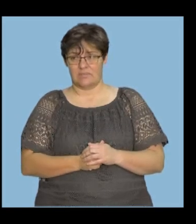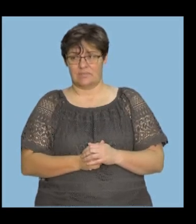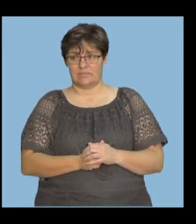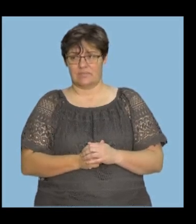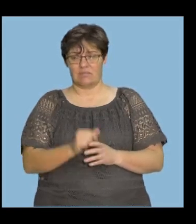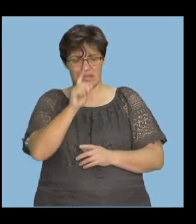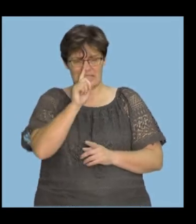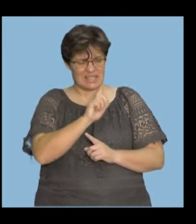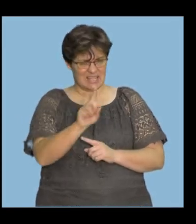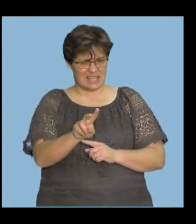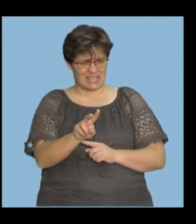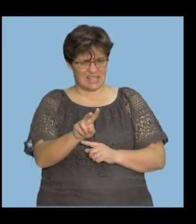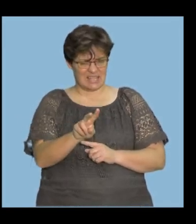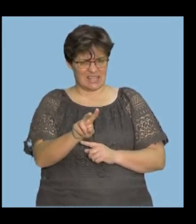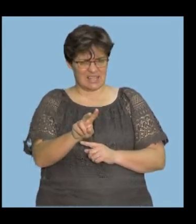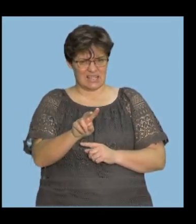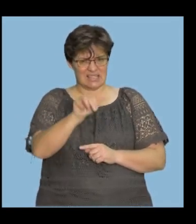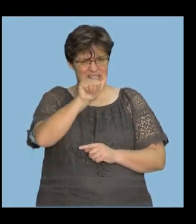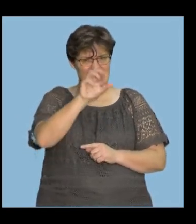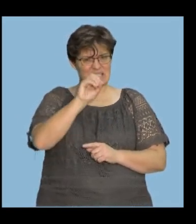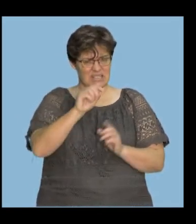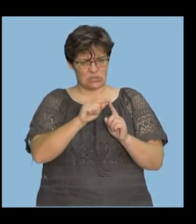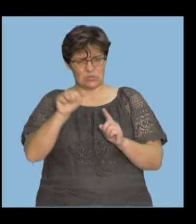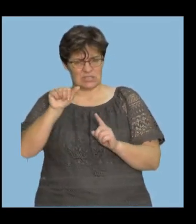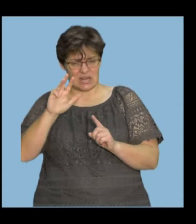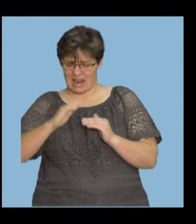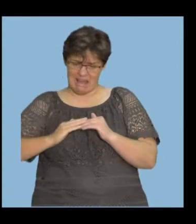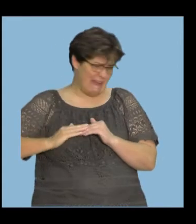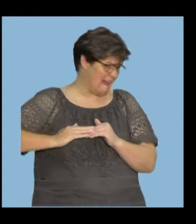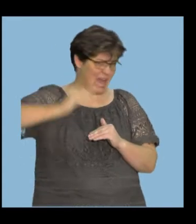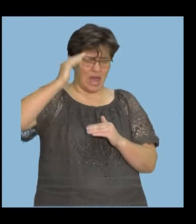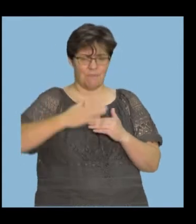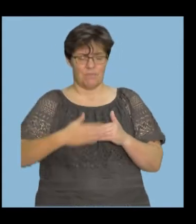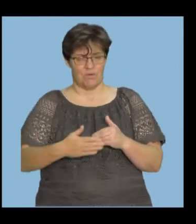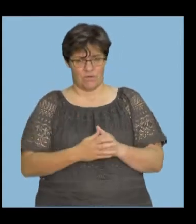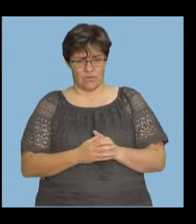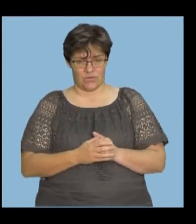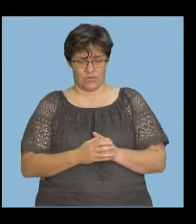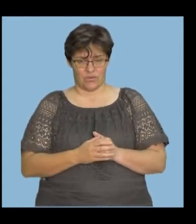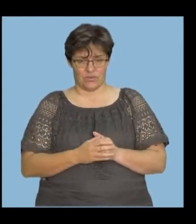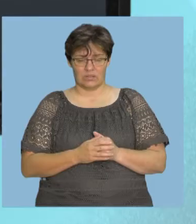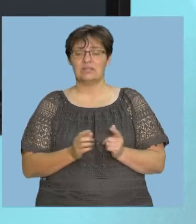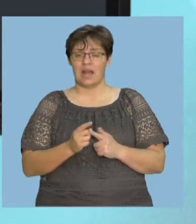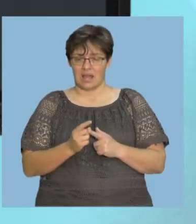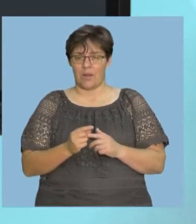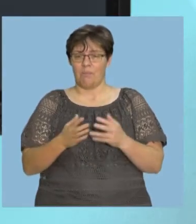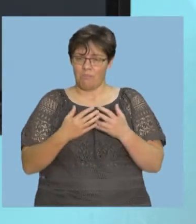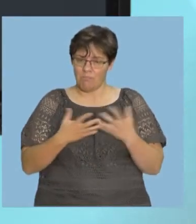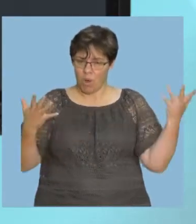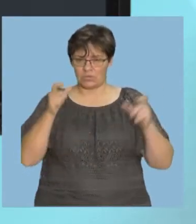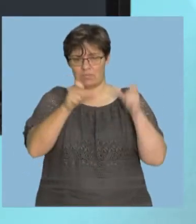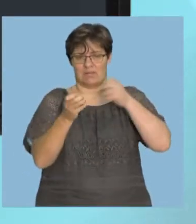Can you see that 60 to 69, that's the highest? Okay, those are where we get most of our death